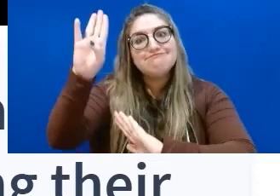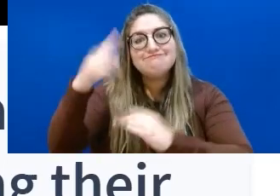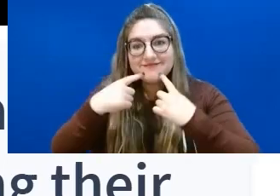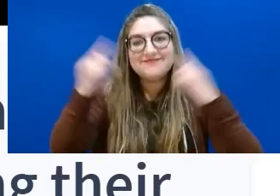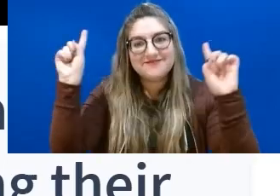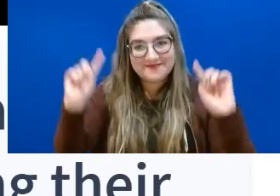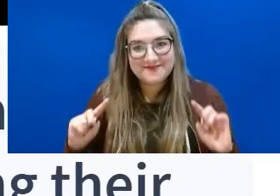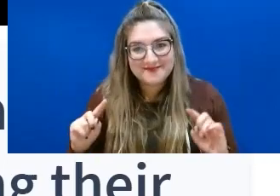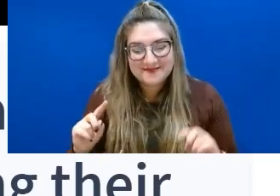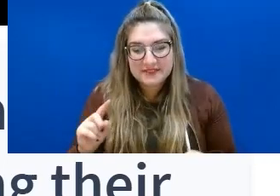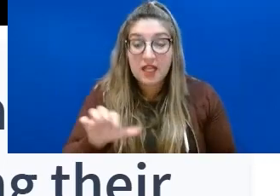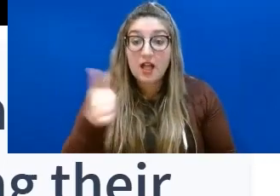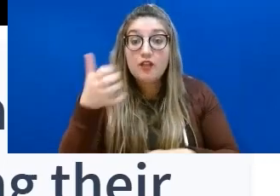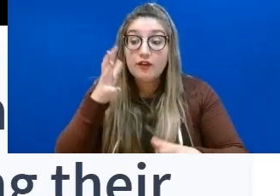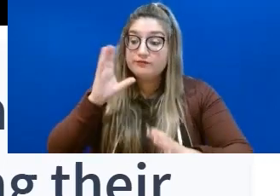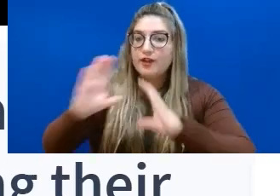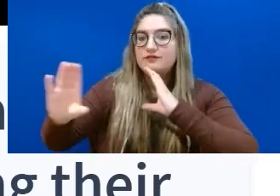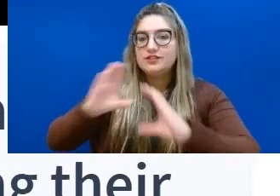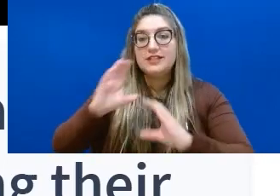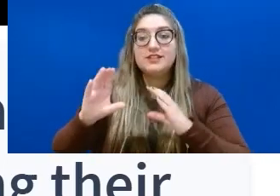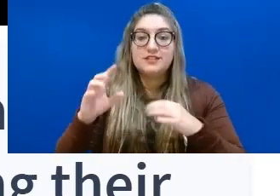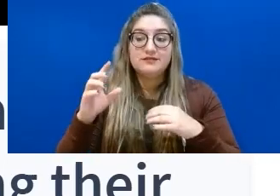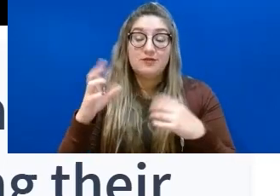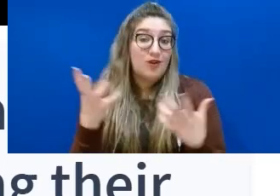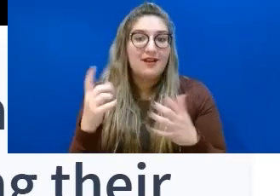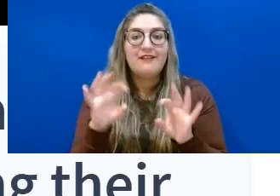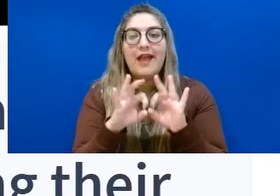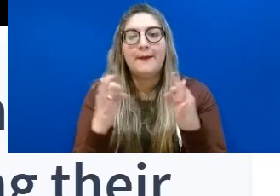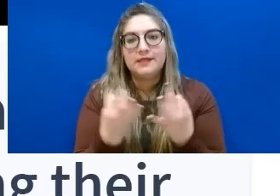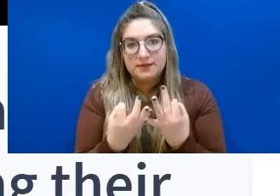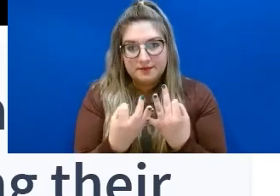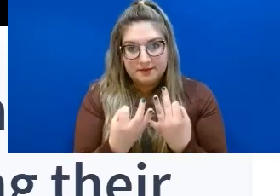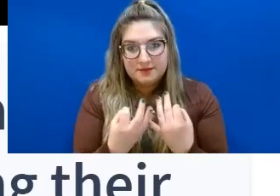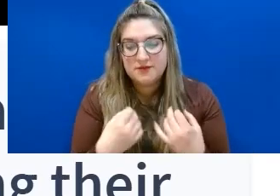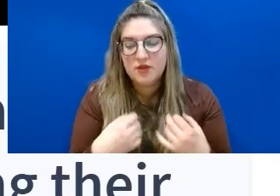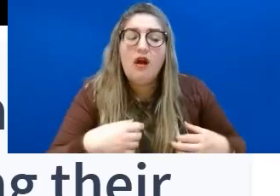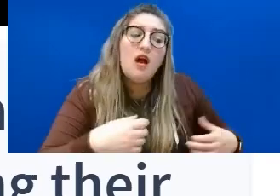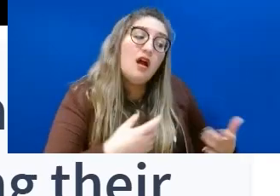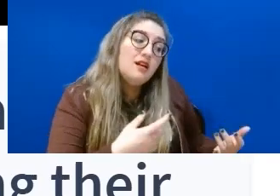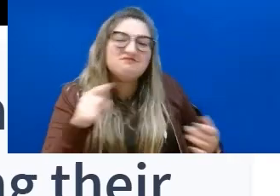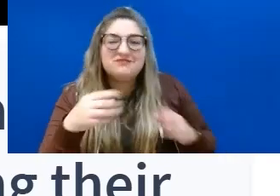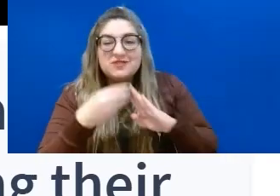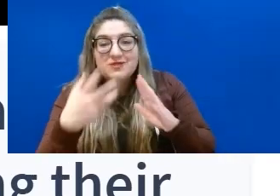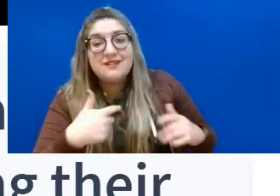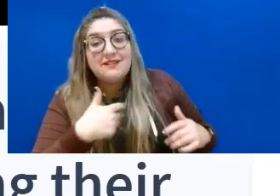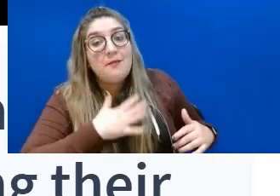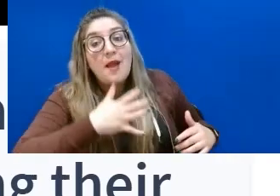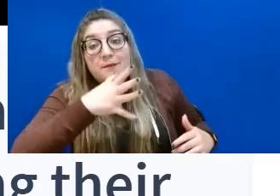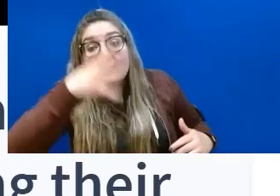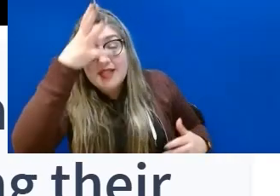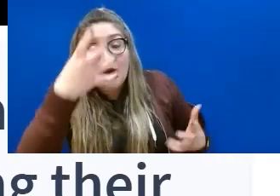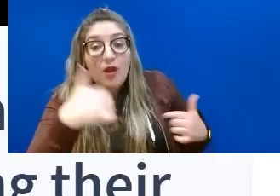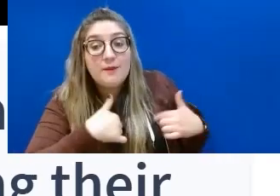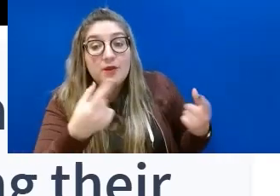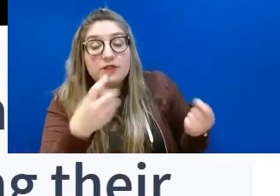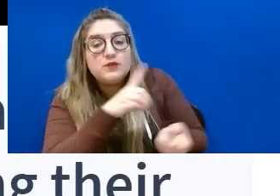conversation that we have too is around family. Sometimes it's, well, my mom and dad want me to be a doctor, but I don't want to be a doctor. Okay, let's